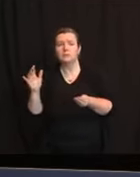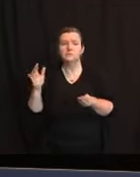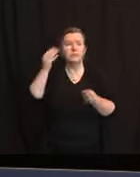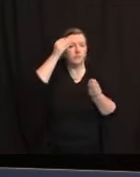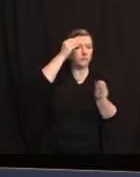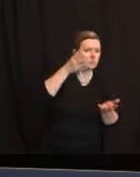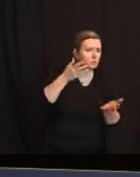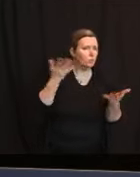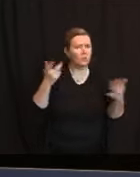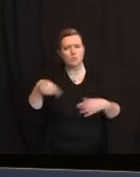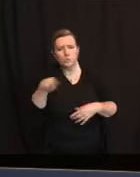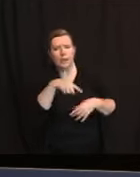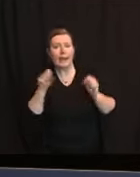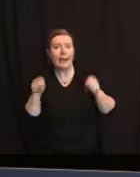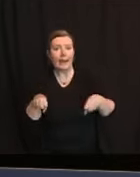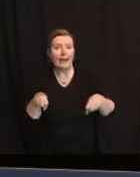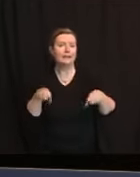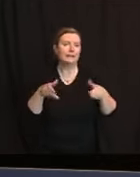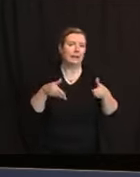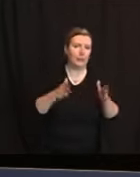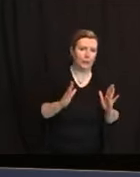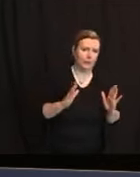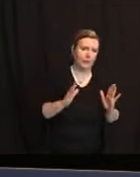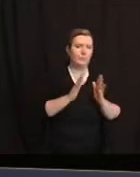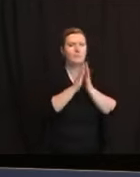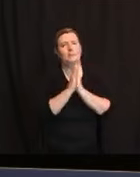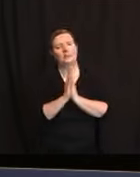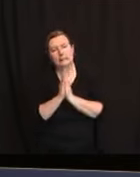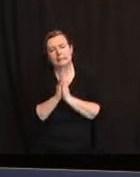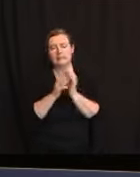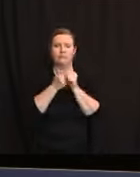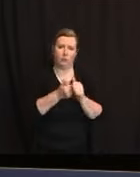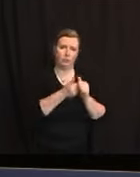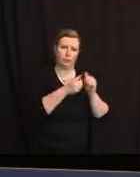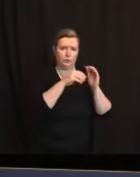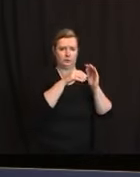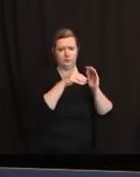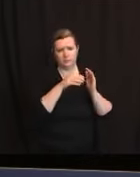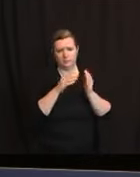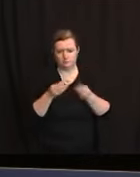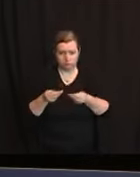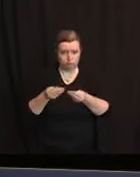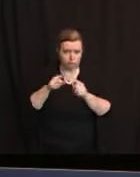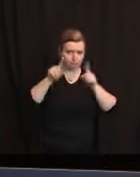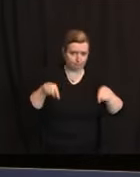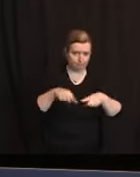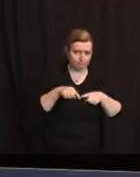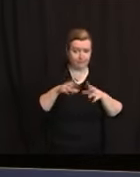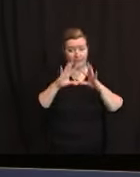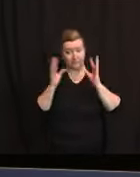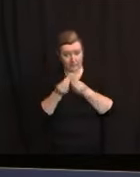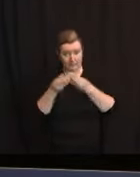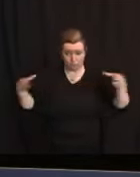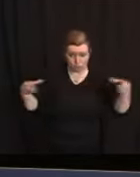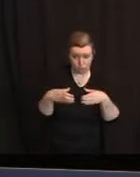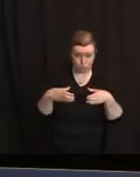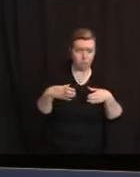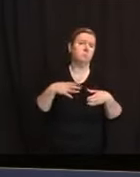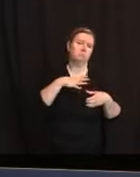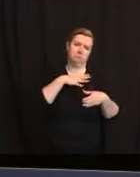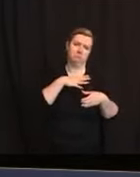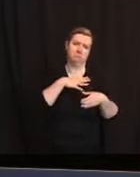what you can do, and please to practice social distancing. If you must stay together and you're a large family, we're going to ask you to please put on some